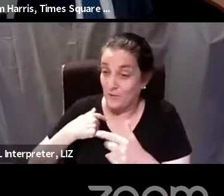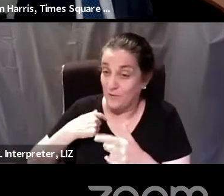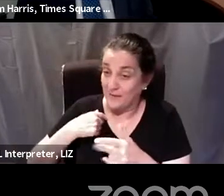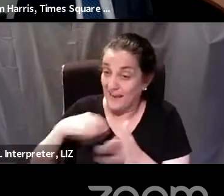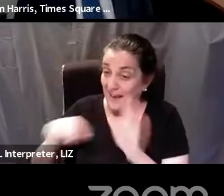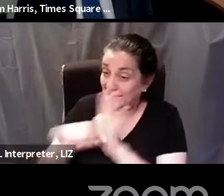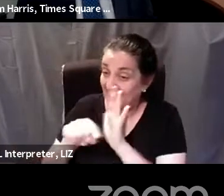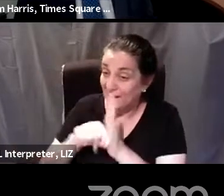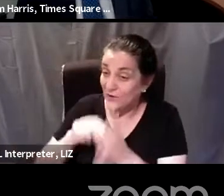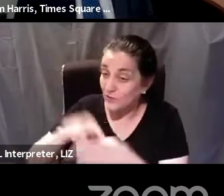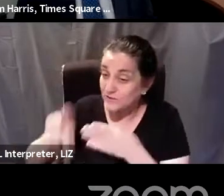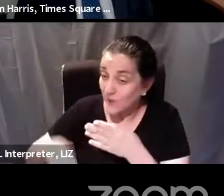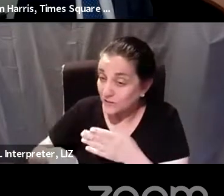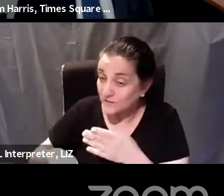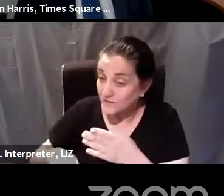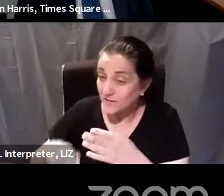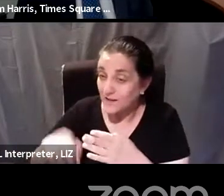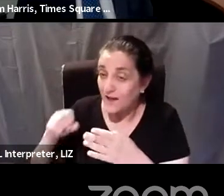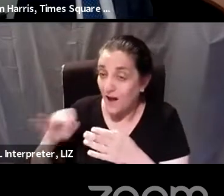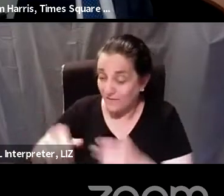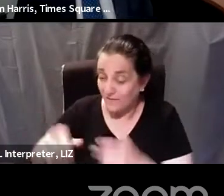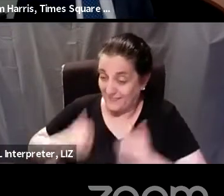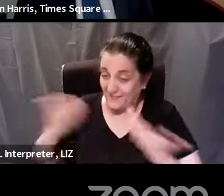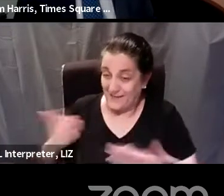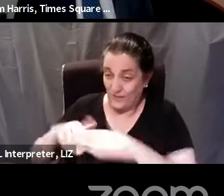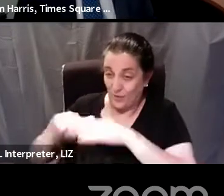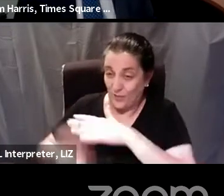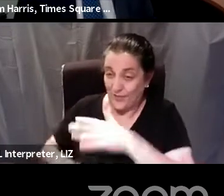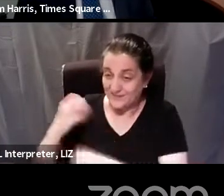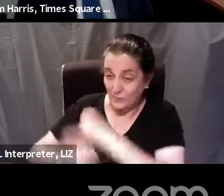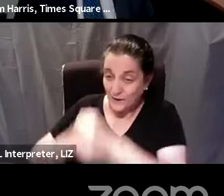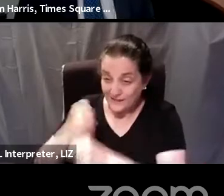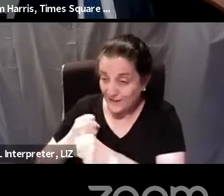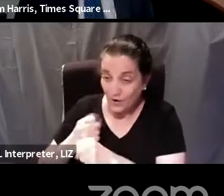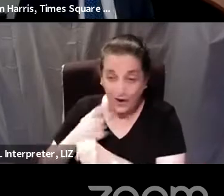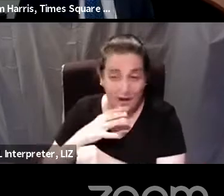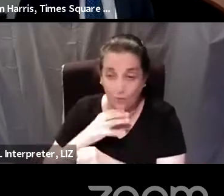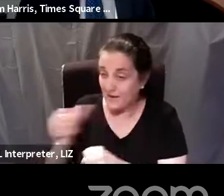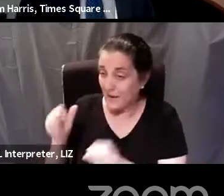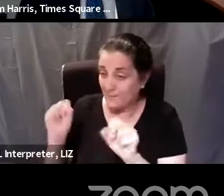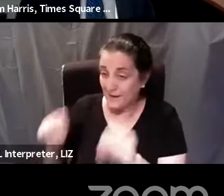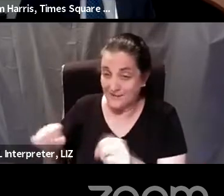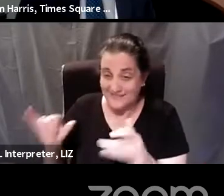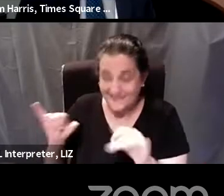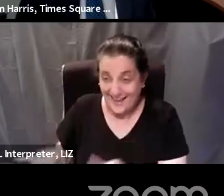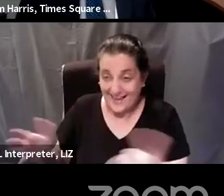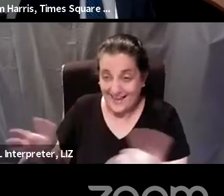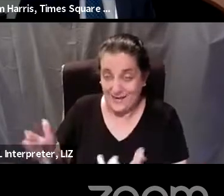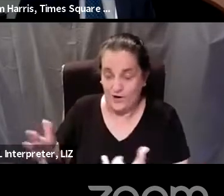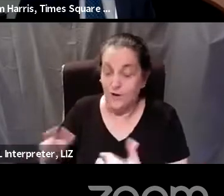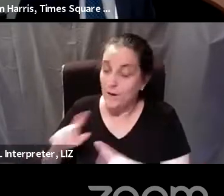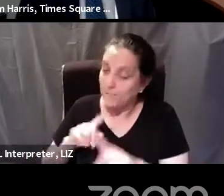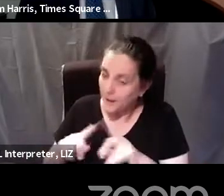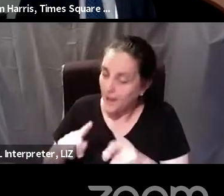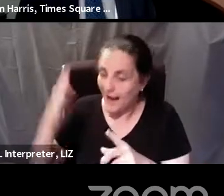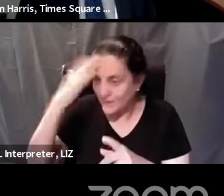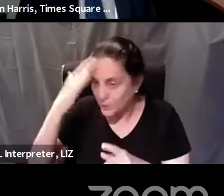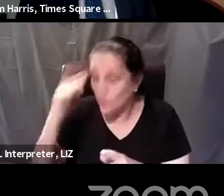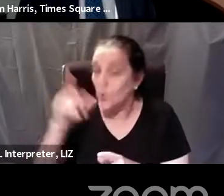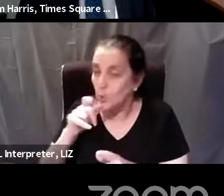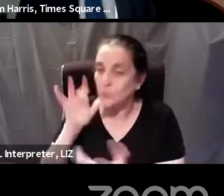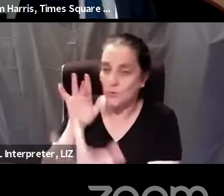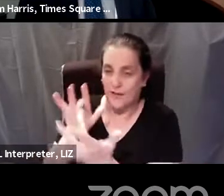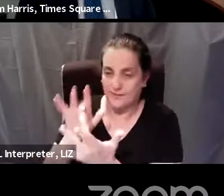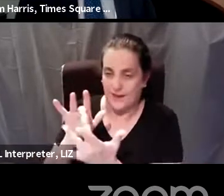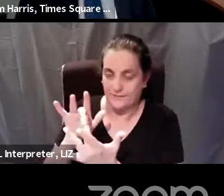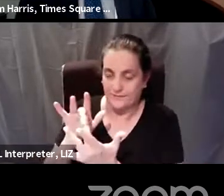year of being in my own place. And so with supportive housing, a person that may have a case manager that checks in could